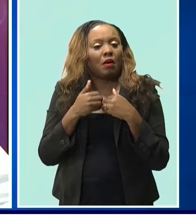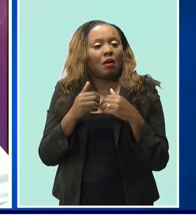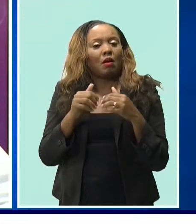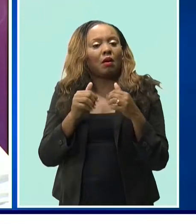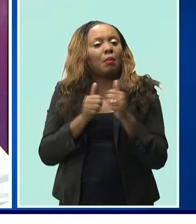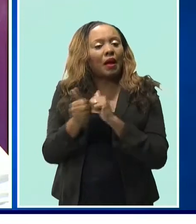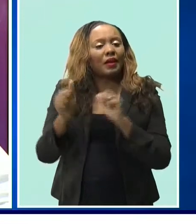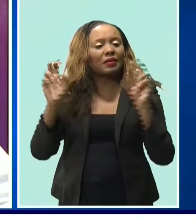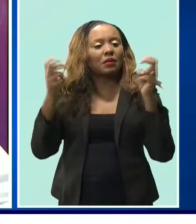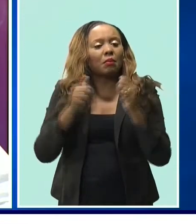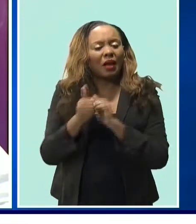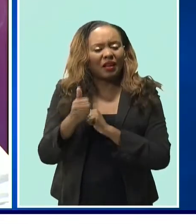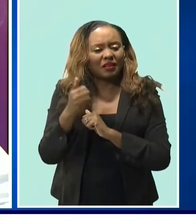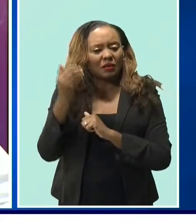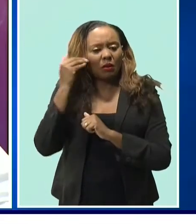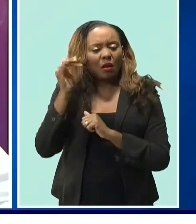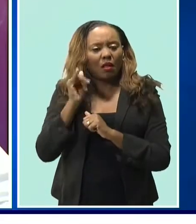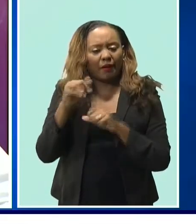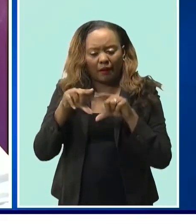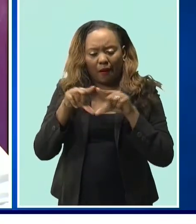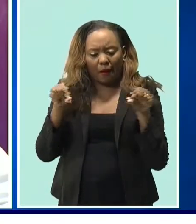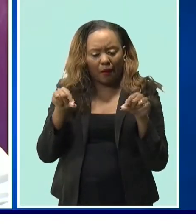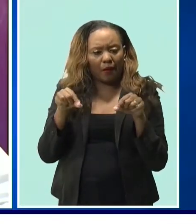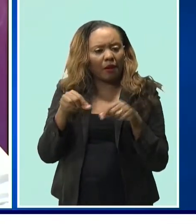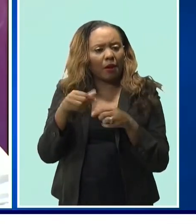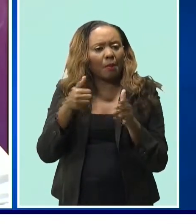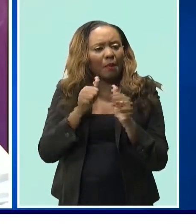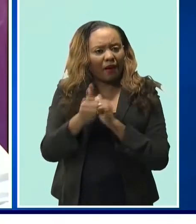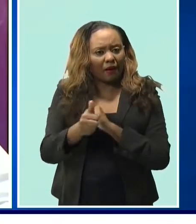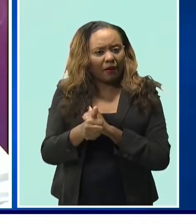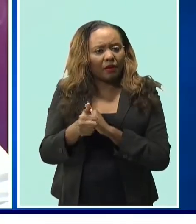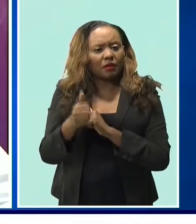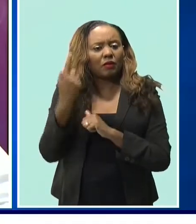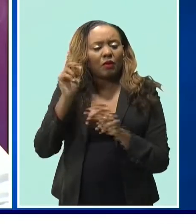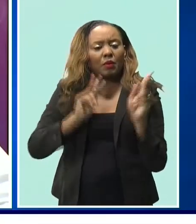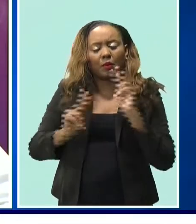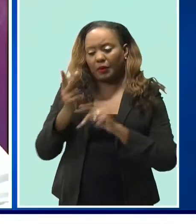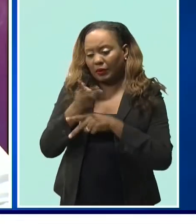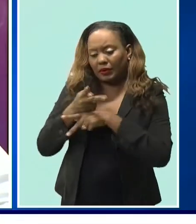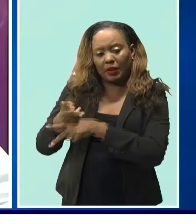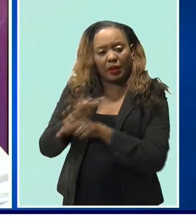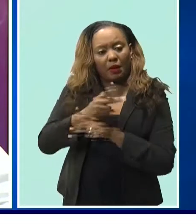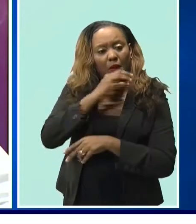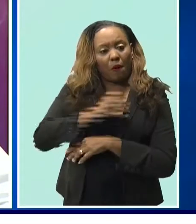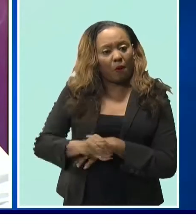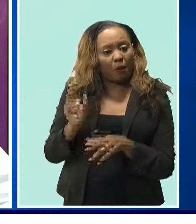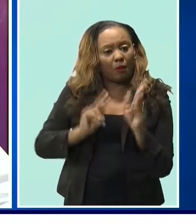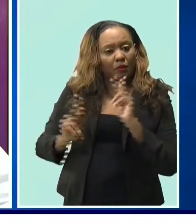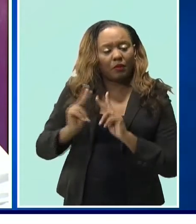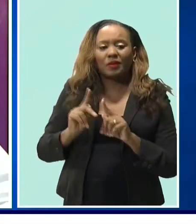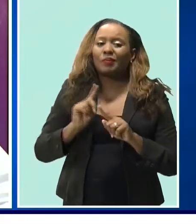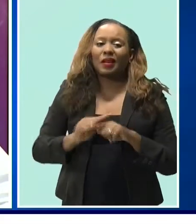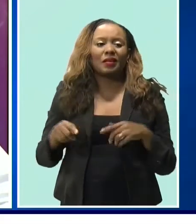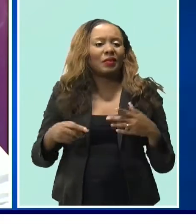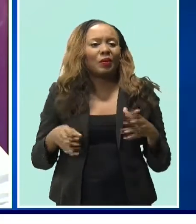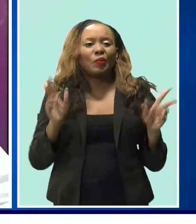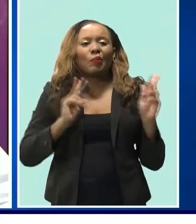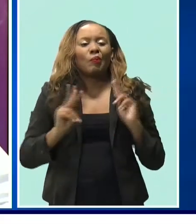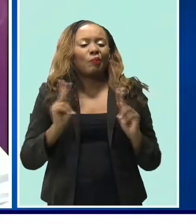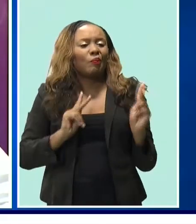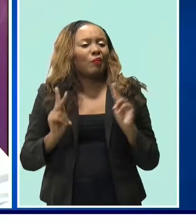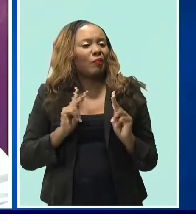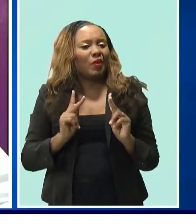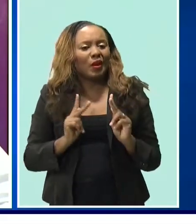are looking after elderly persons, providing care. But even here, we've seen abuse of this. We've seen